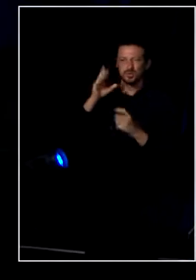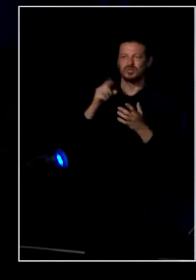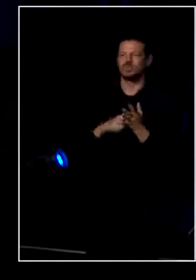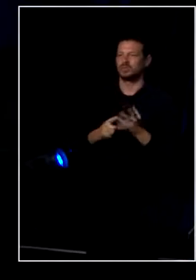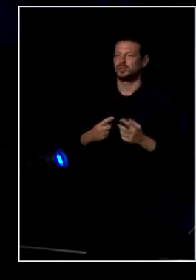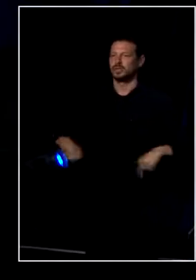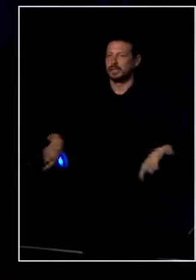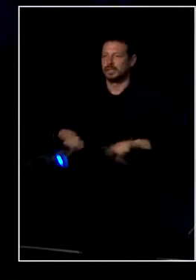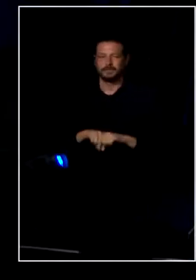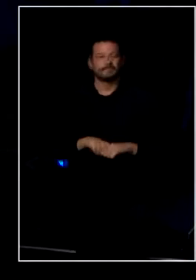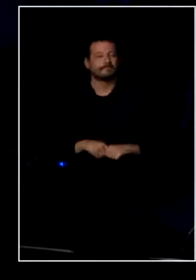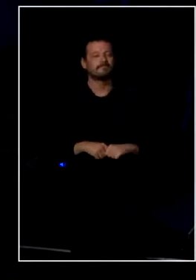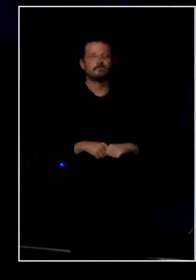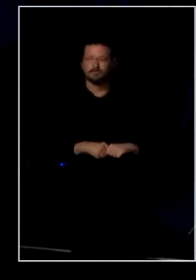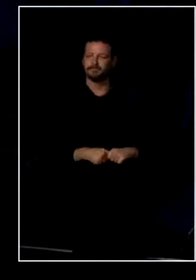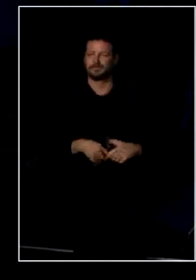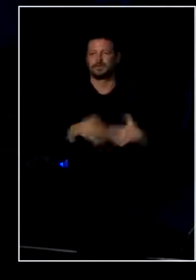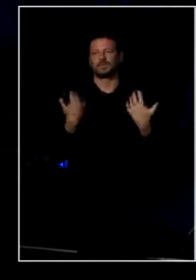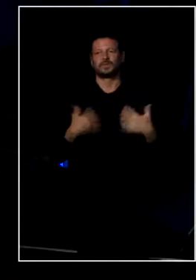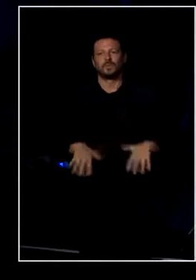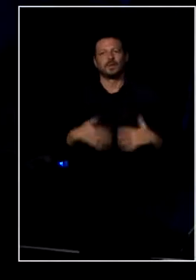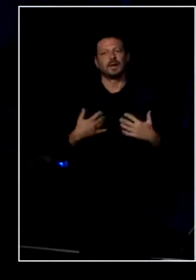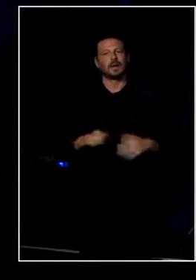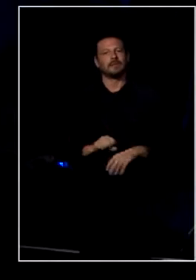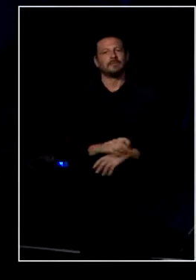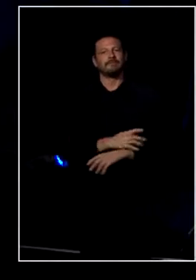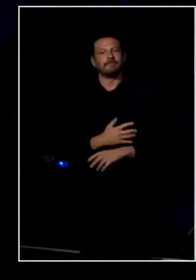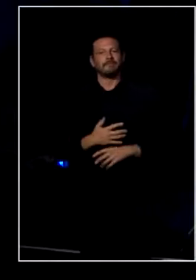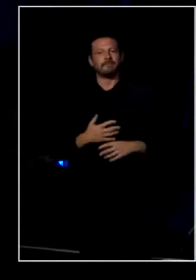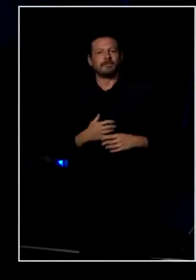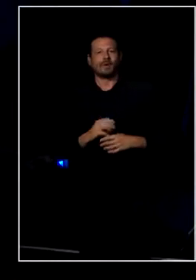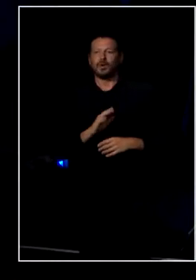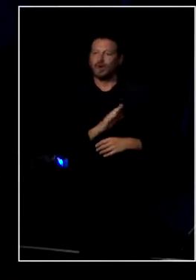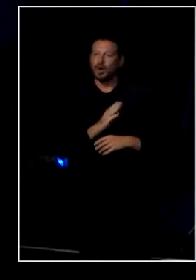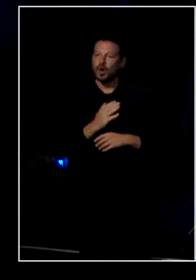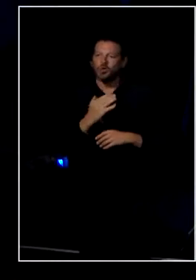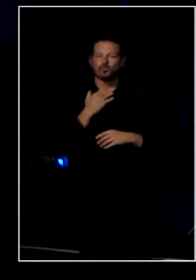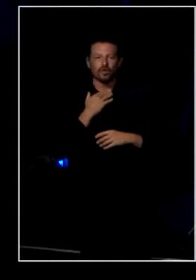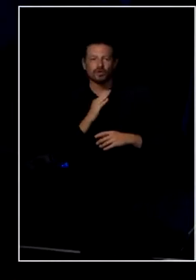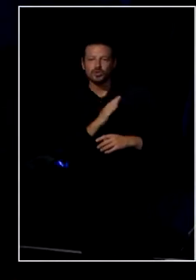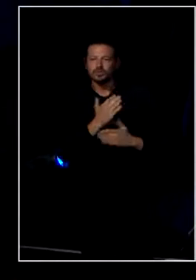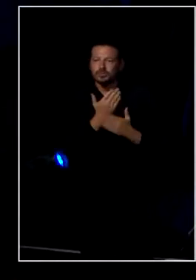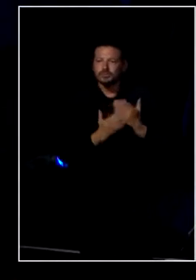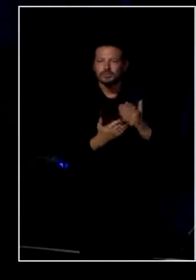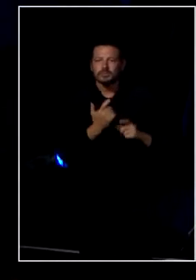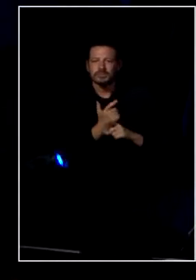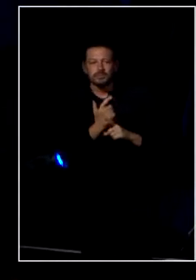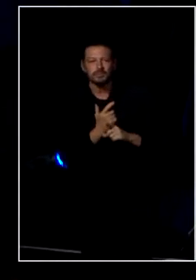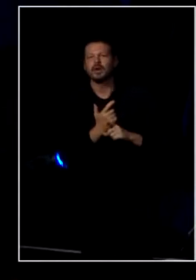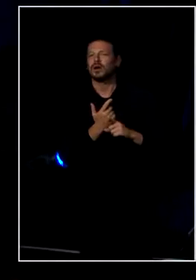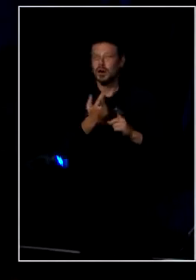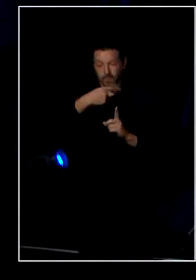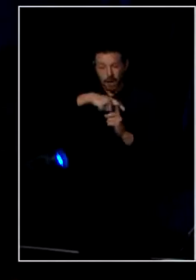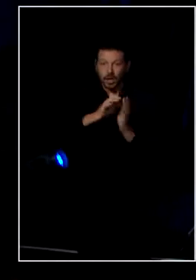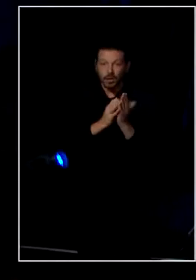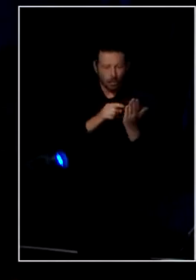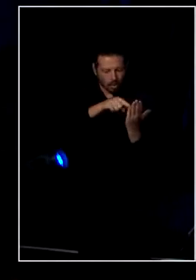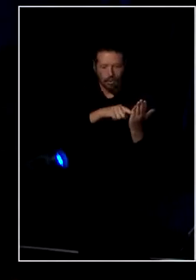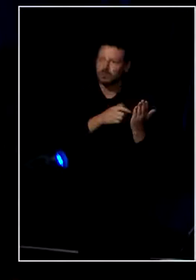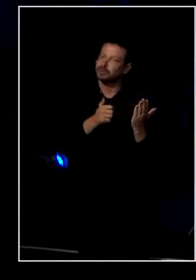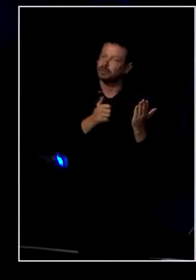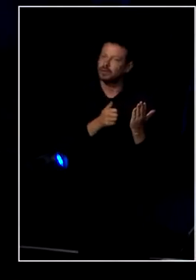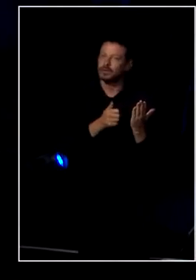just such an incredible thing that we hear your voice tonight and we can read your voice in this book. And what